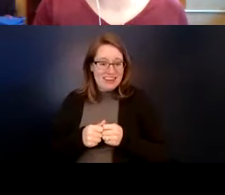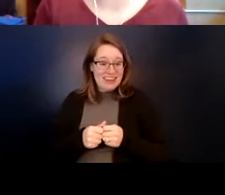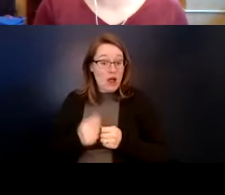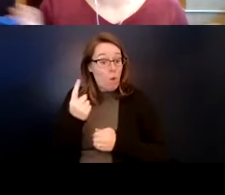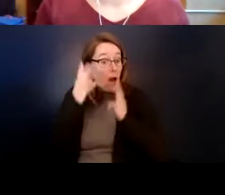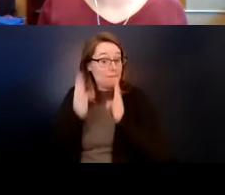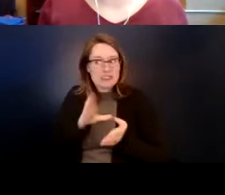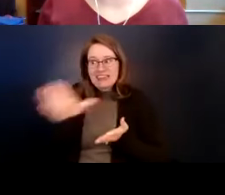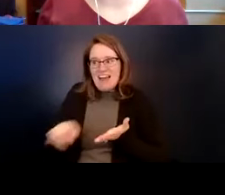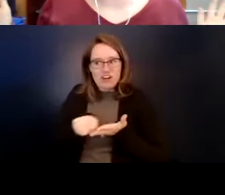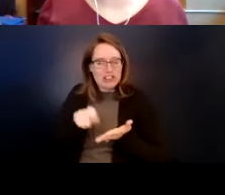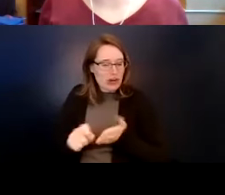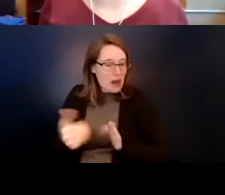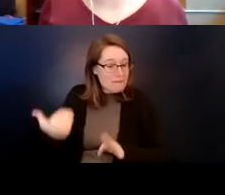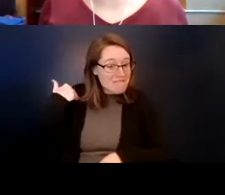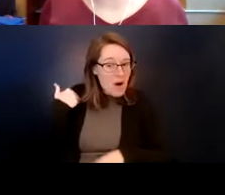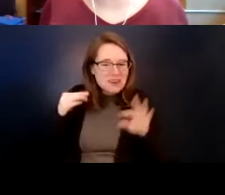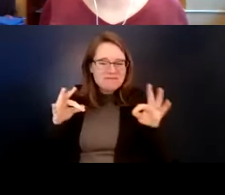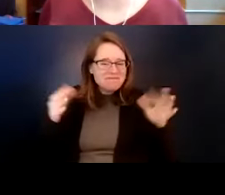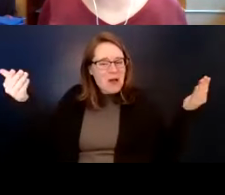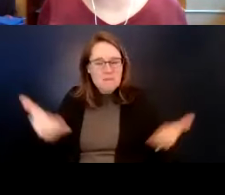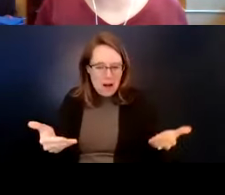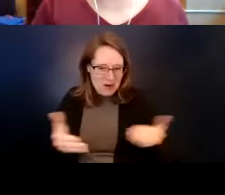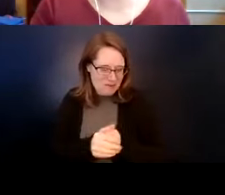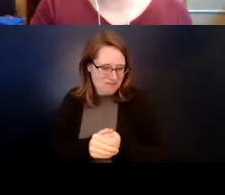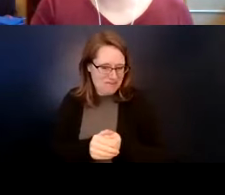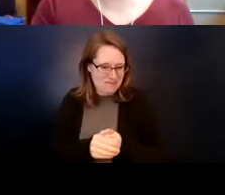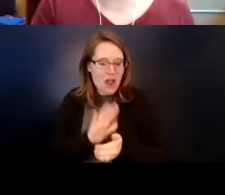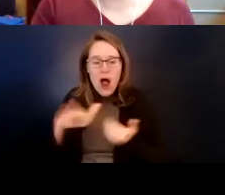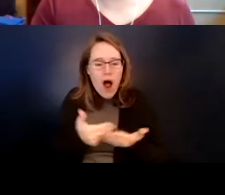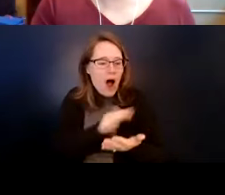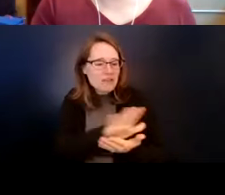journaled before. Welcome. All of your experience is welcome here.